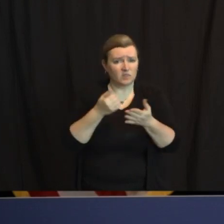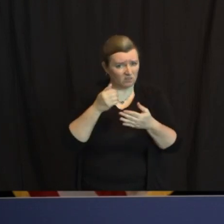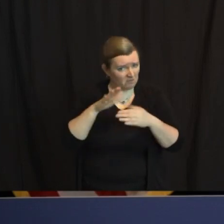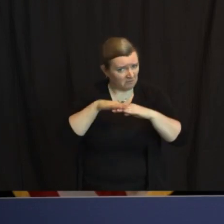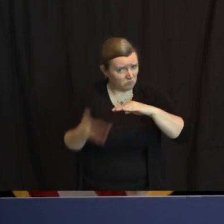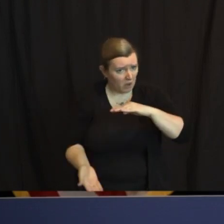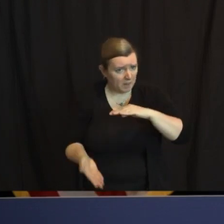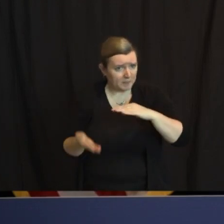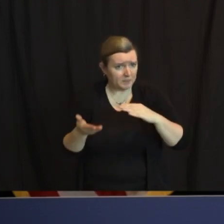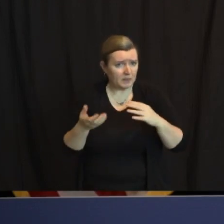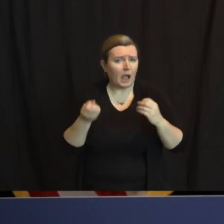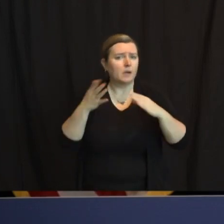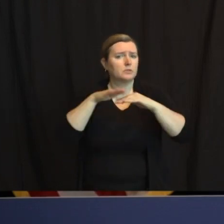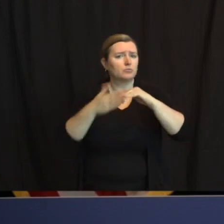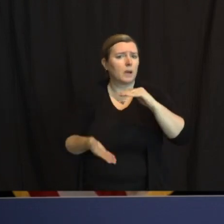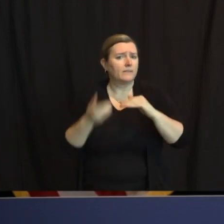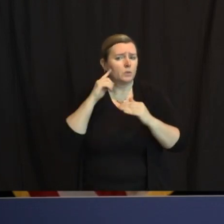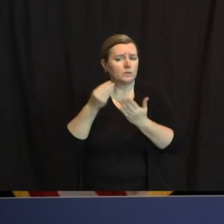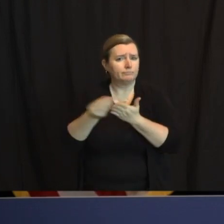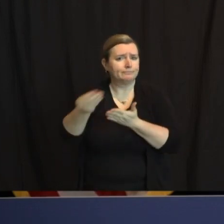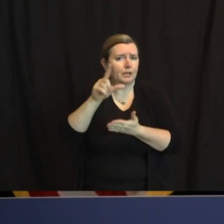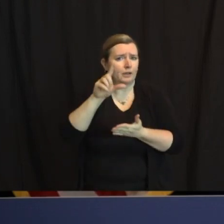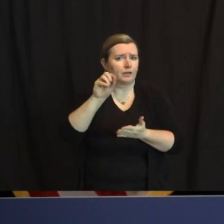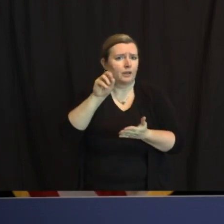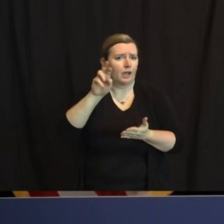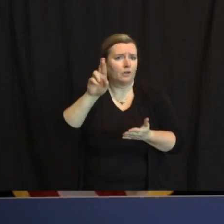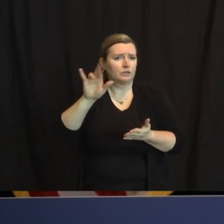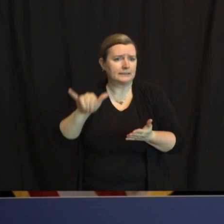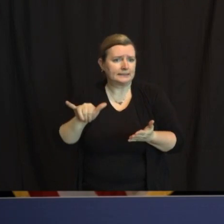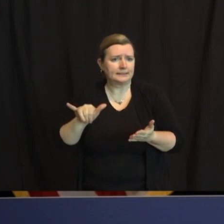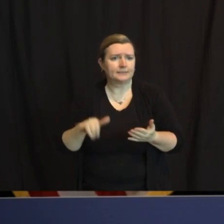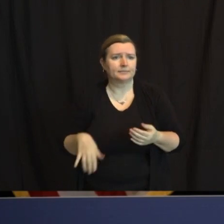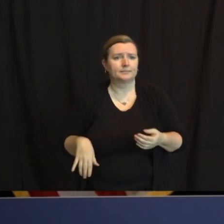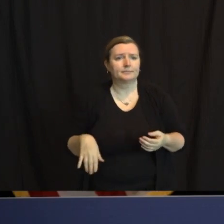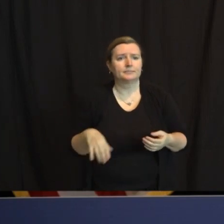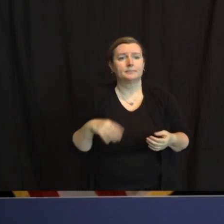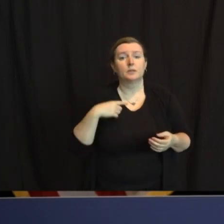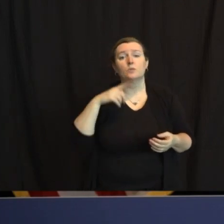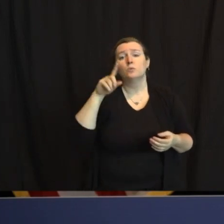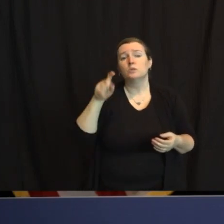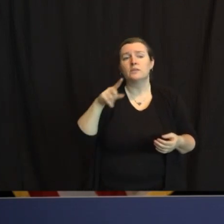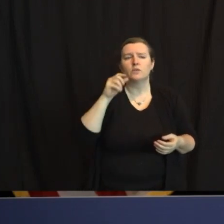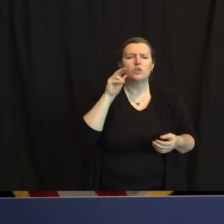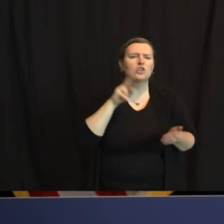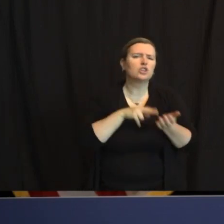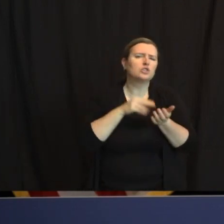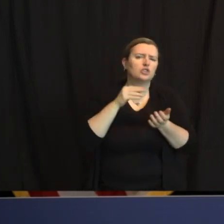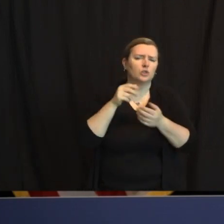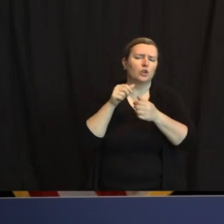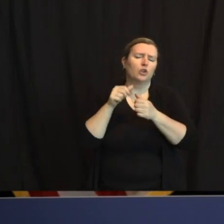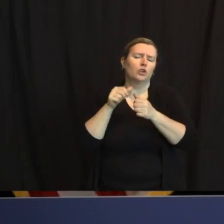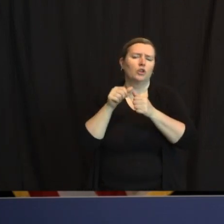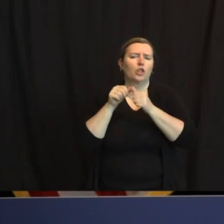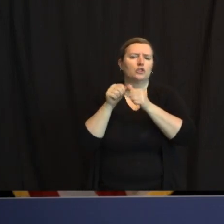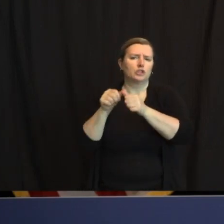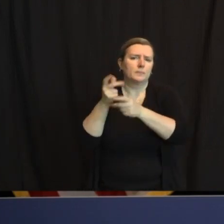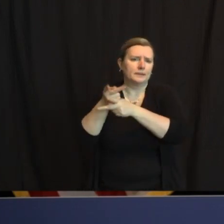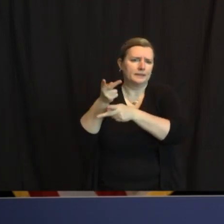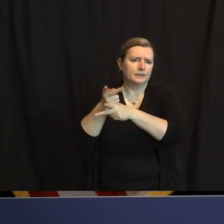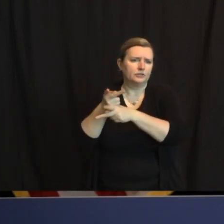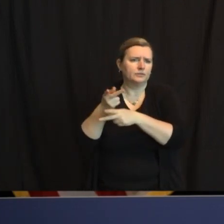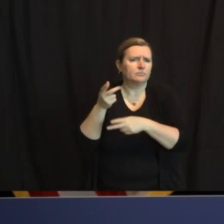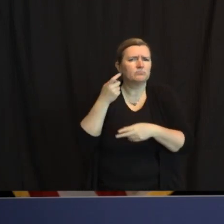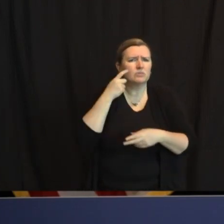much? And my question, with regard to long-term facilities, is there evidence that some operators